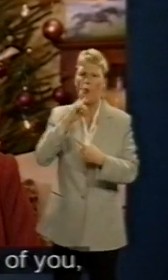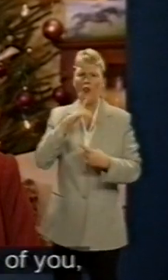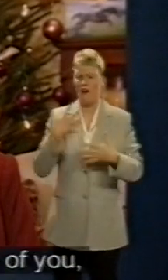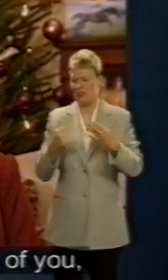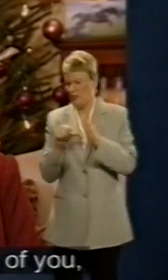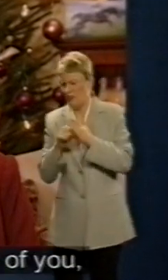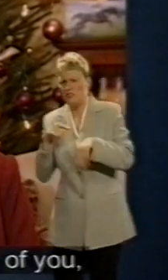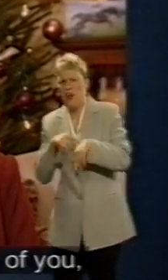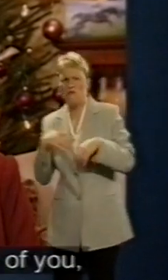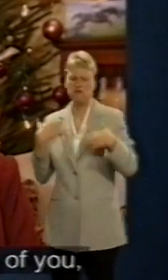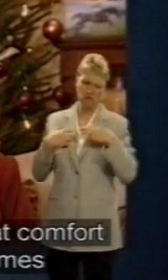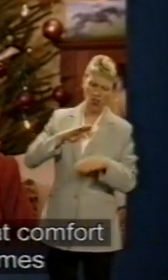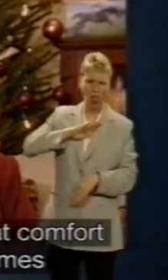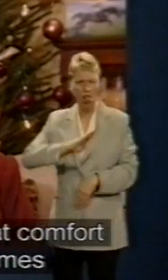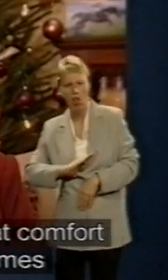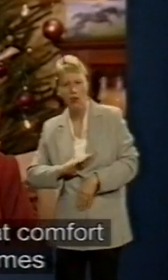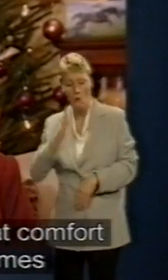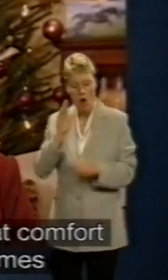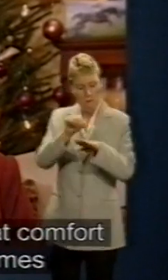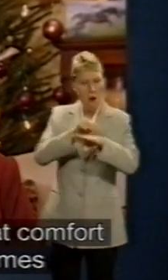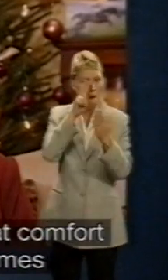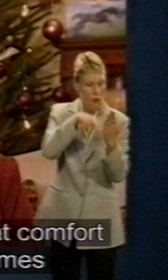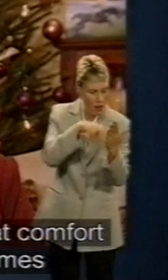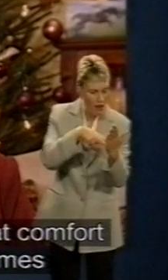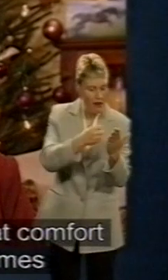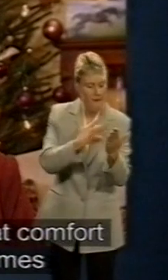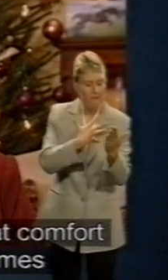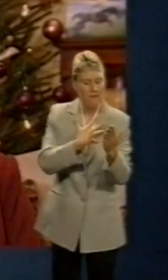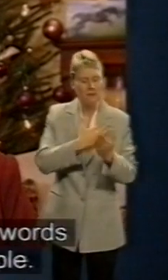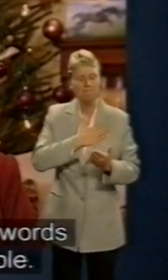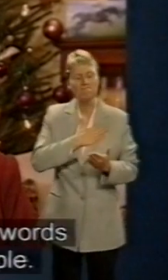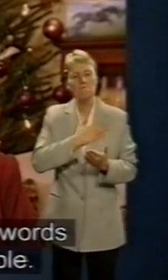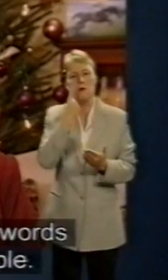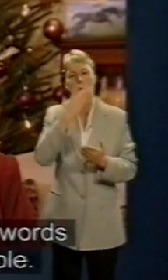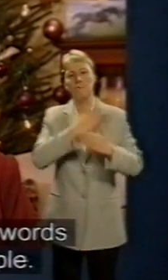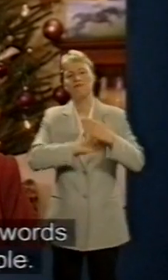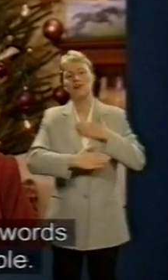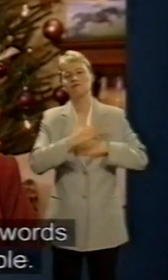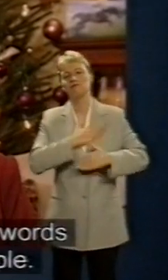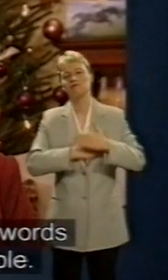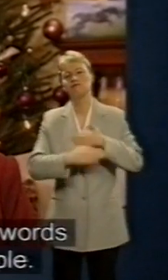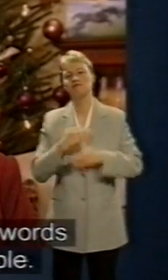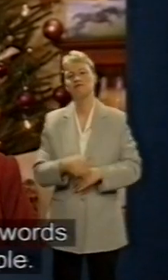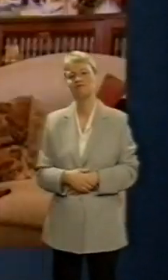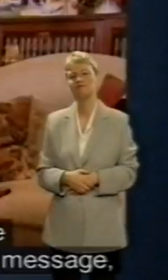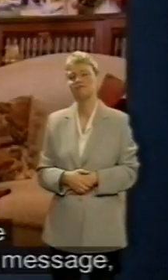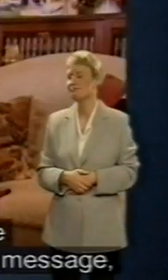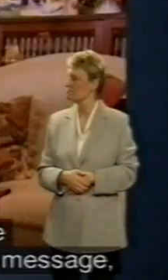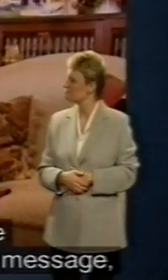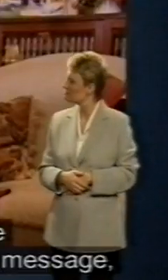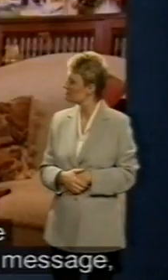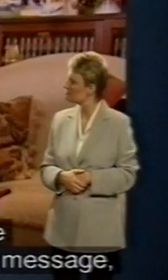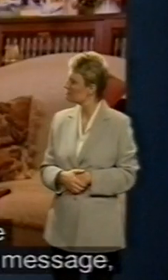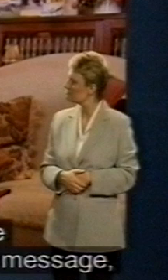I, like so many of you, have drawn great comfort in difficult times from Christ's words and example.